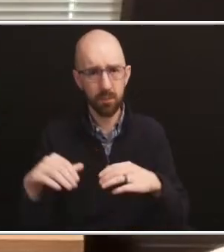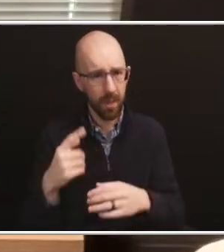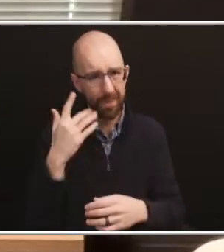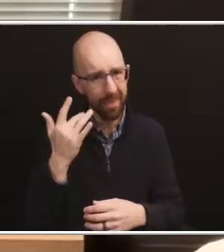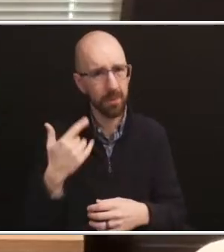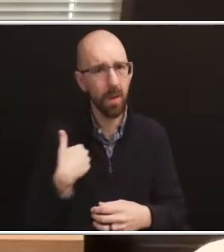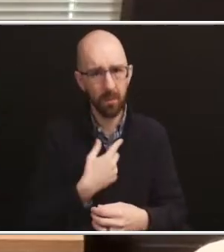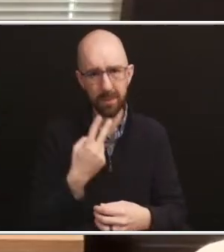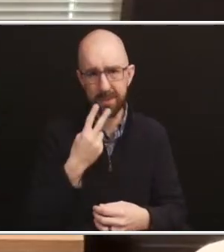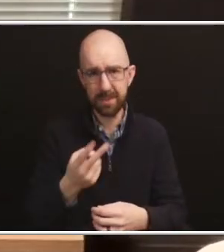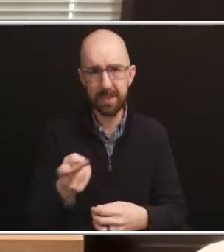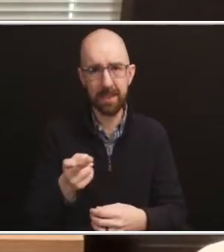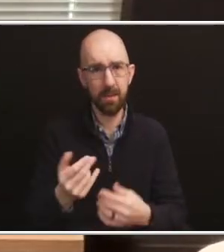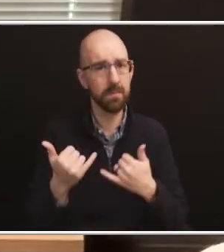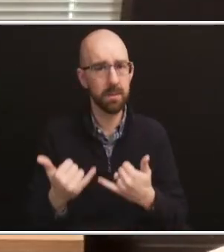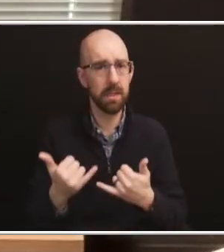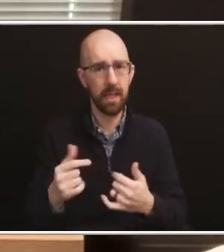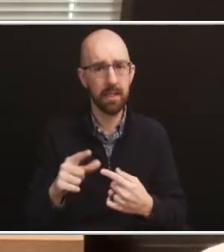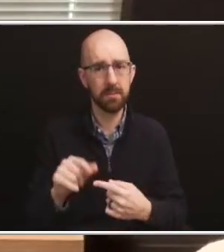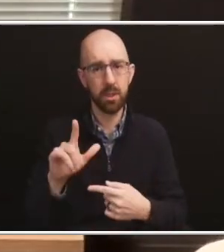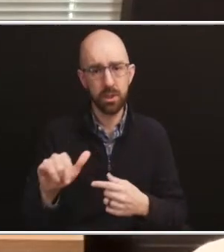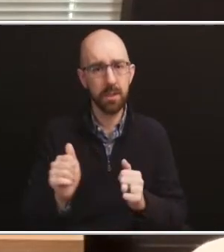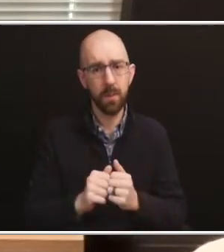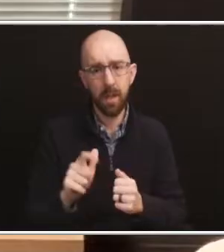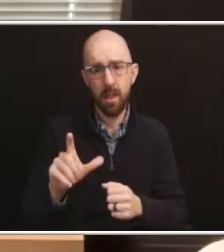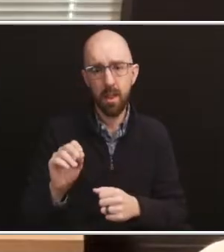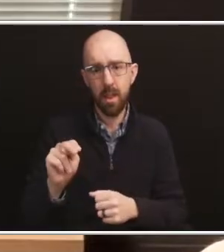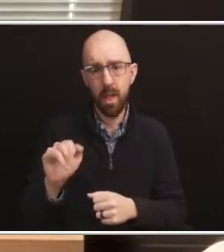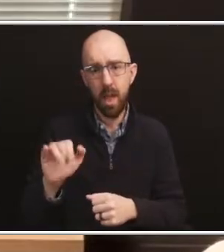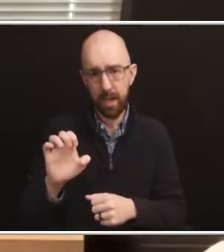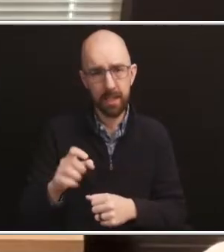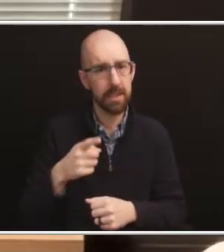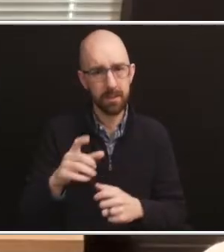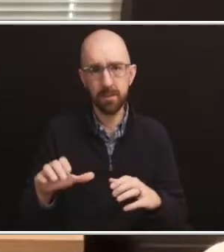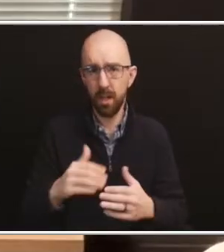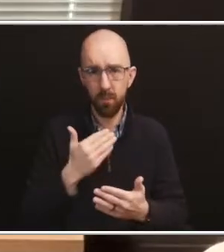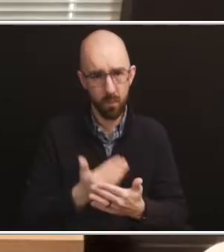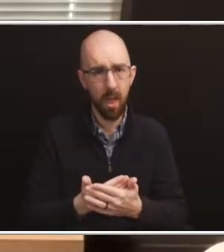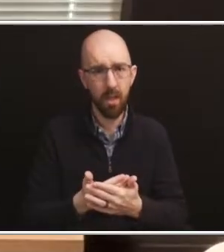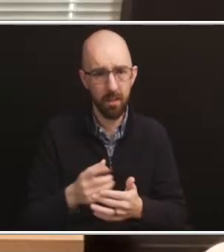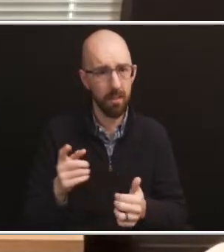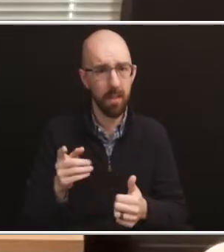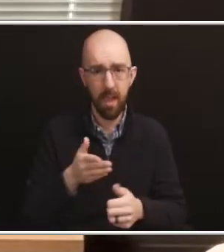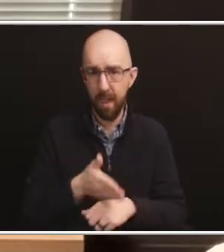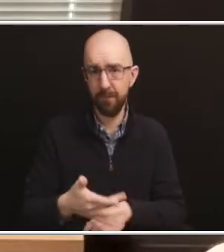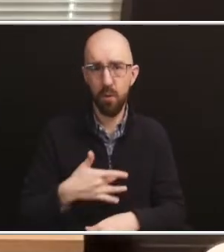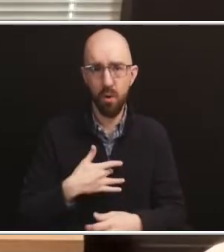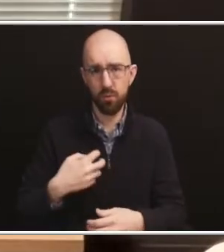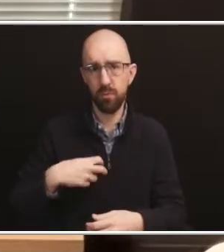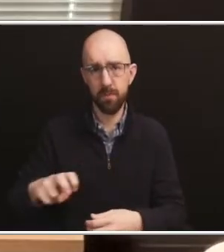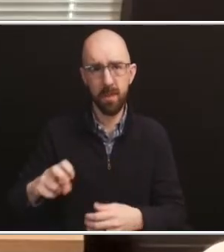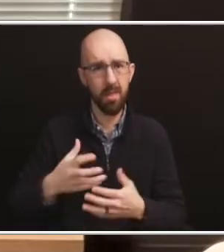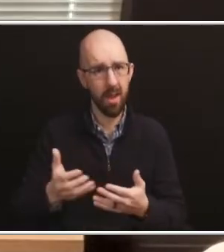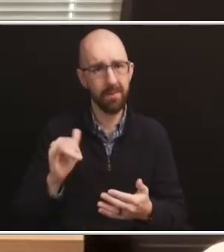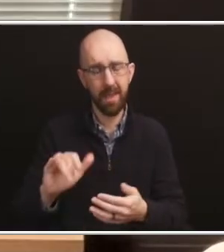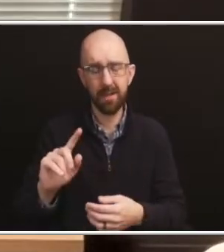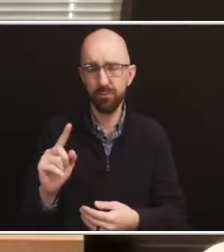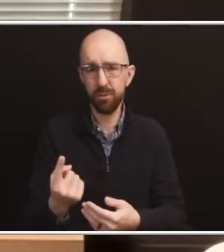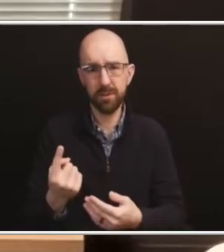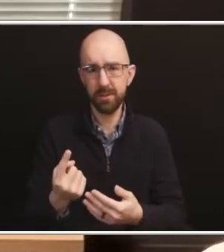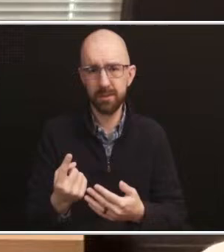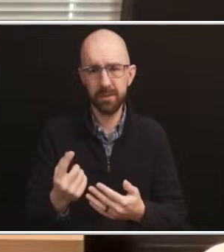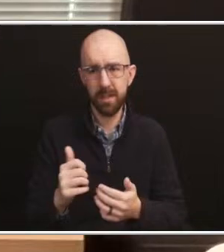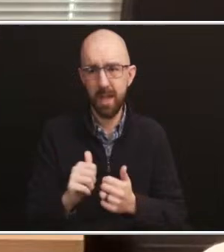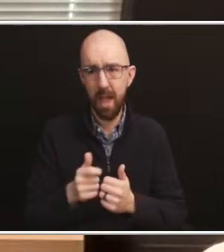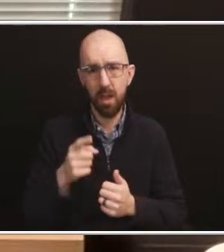see them today. And, especially with Lonnie, he's done very well after his heart transplant. And I think a lot of that comes down to just how